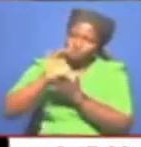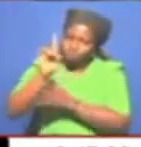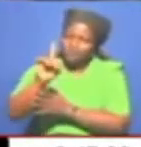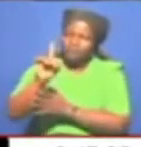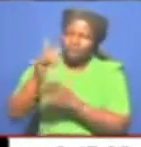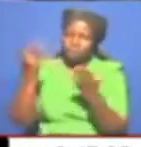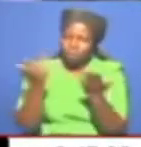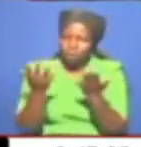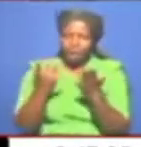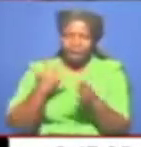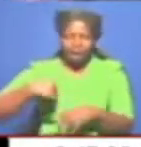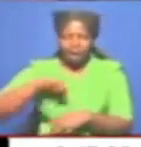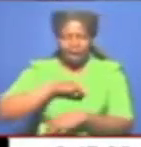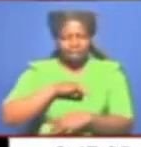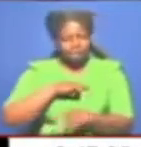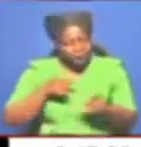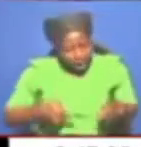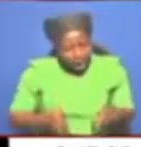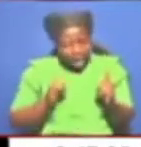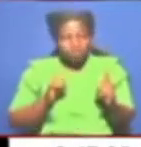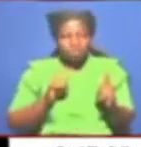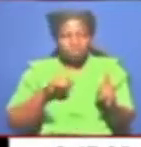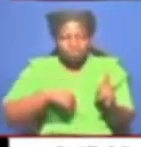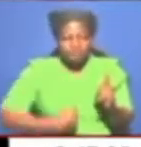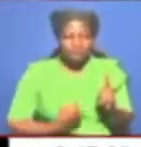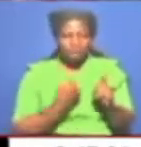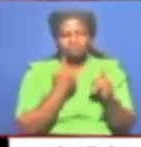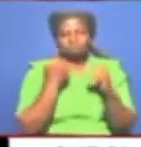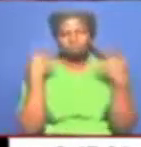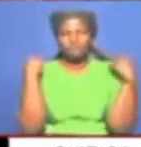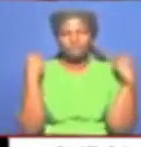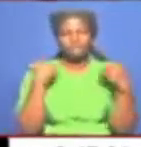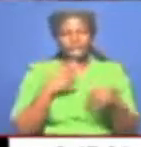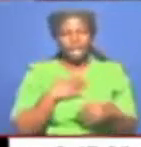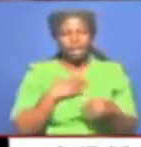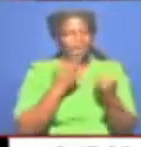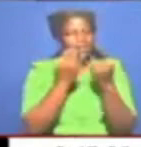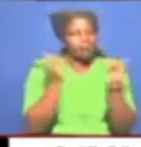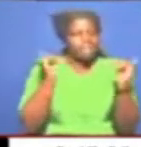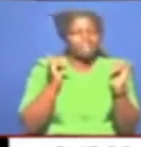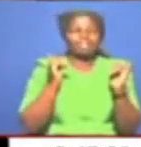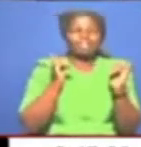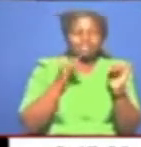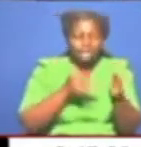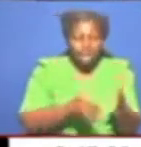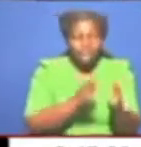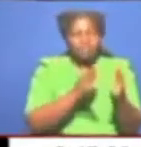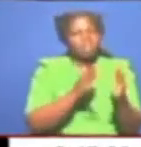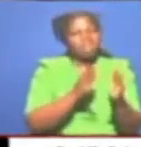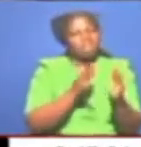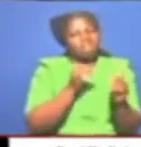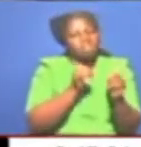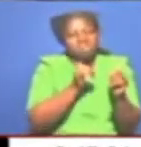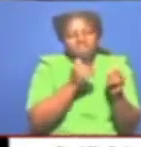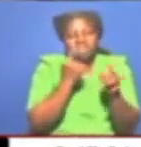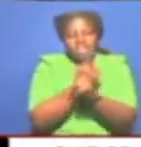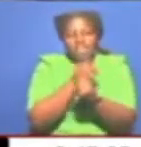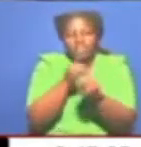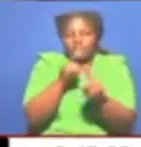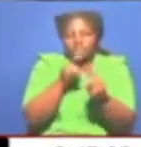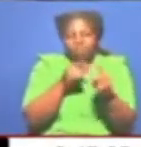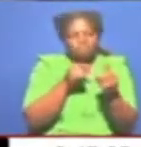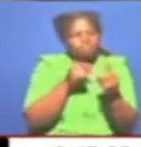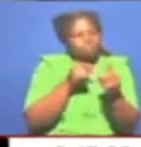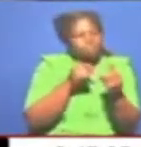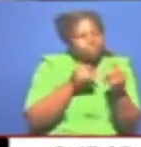whereby we permit ourselves to exercise our sovereignty in a manner not in accordance with this Constitution, until that day,